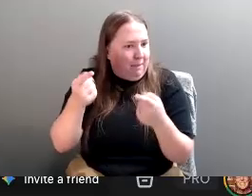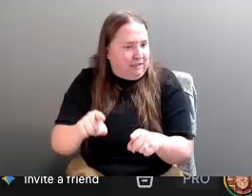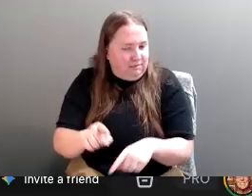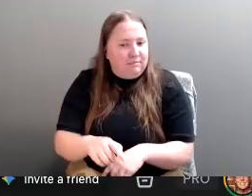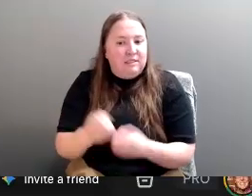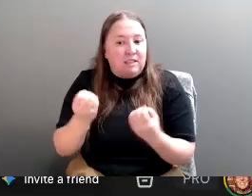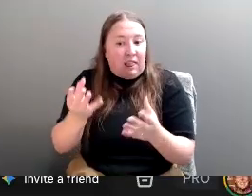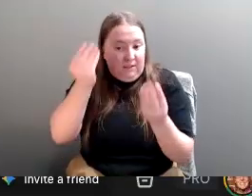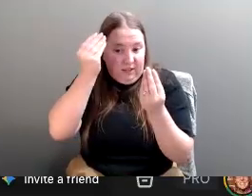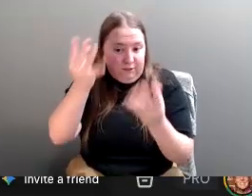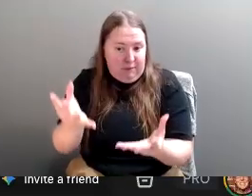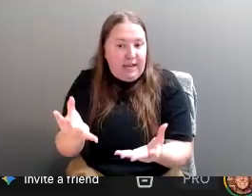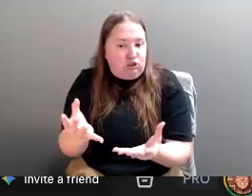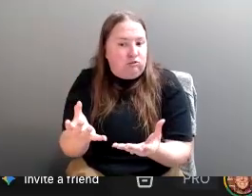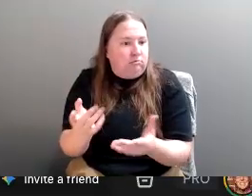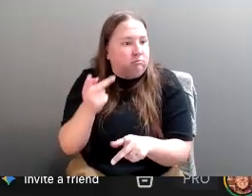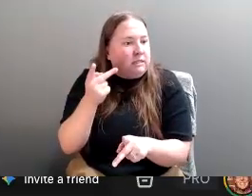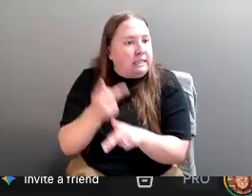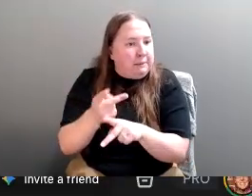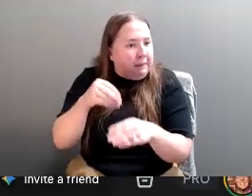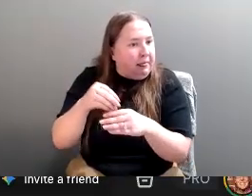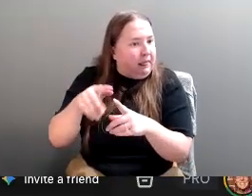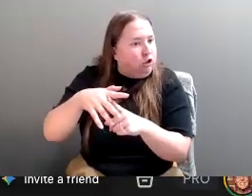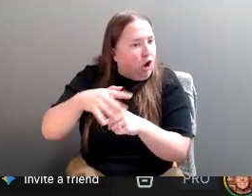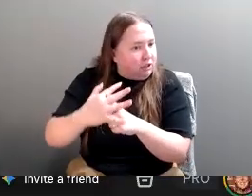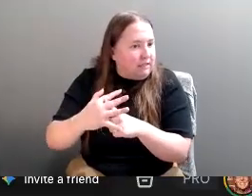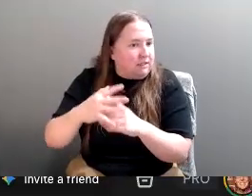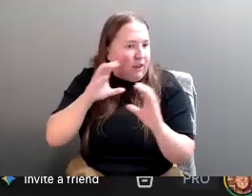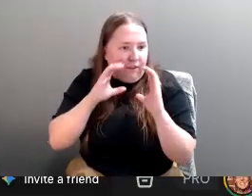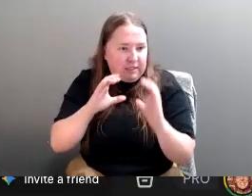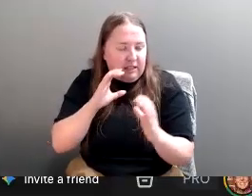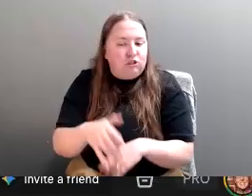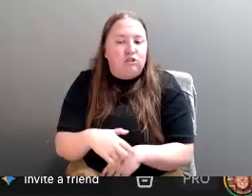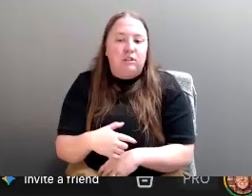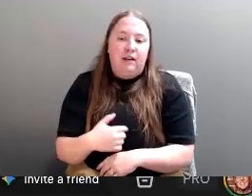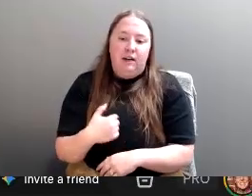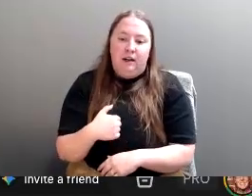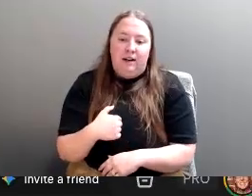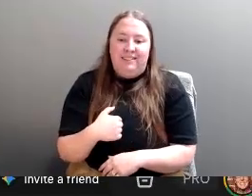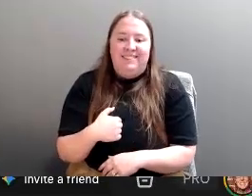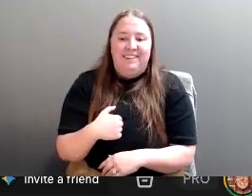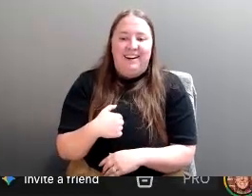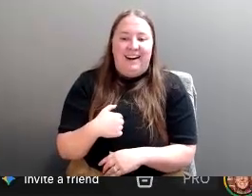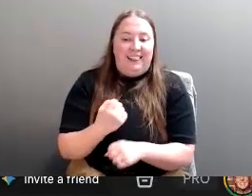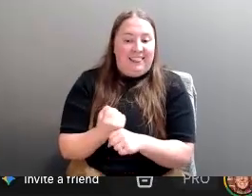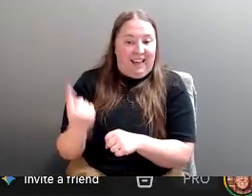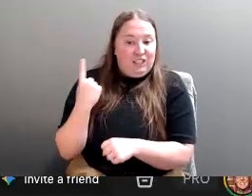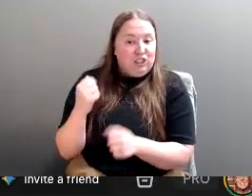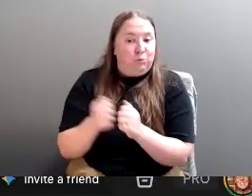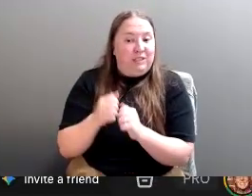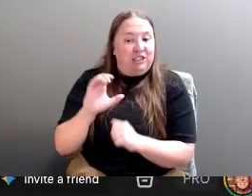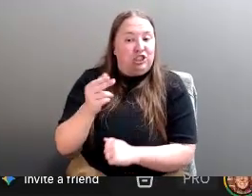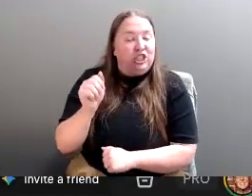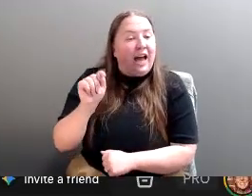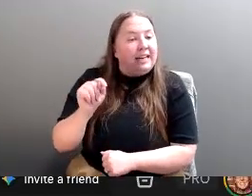of information for it to keep in the context of the conversation. And I would often, last year with ChatGPT, I'd